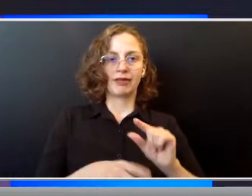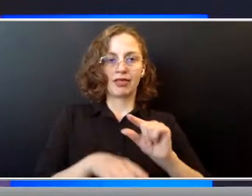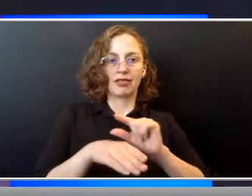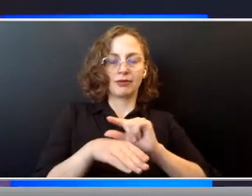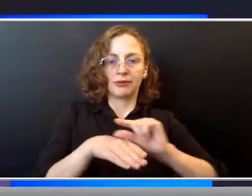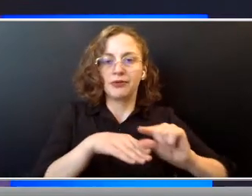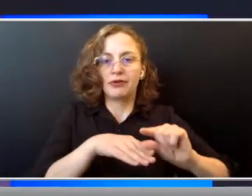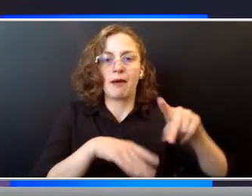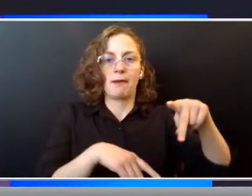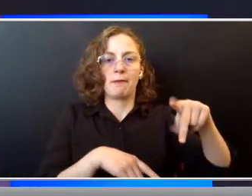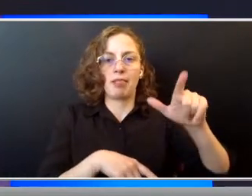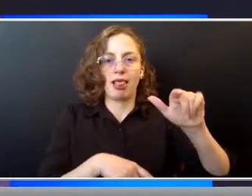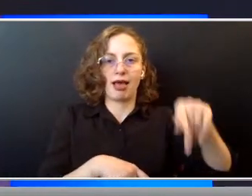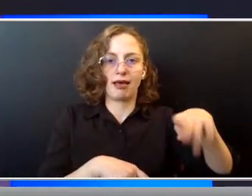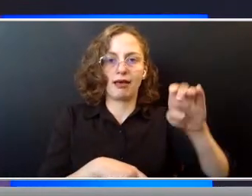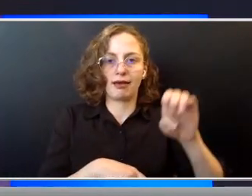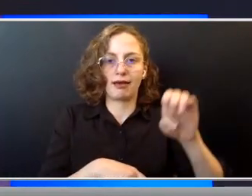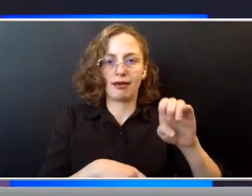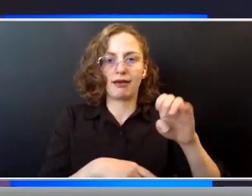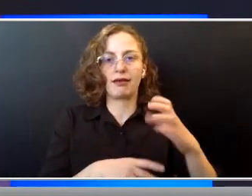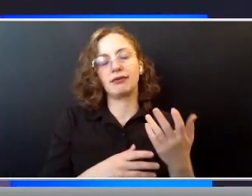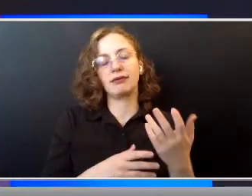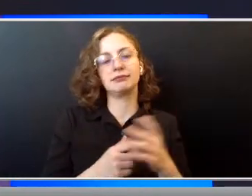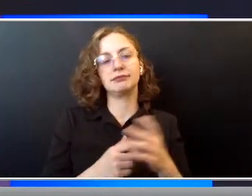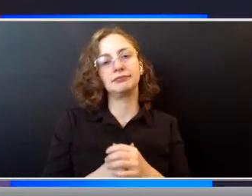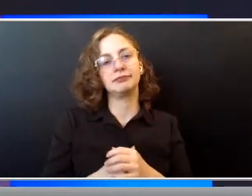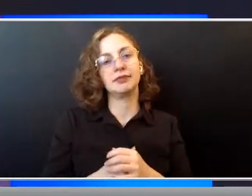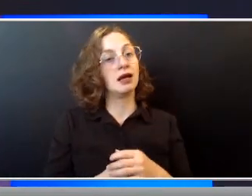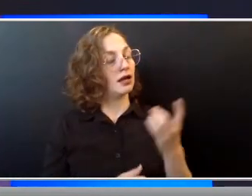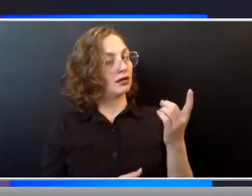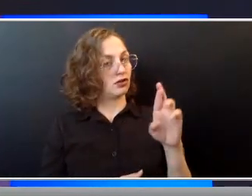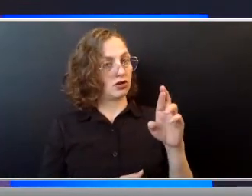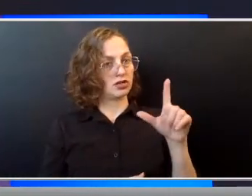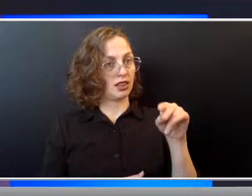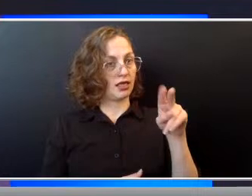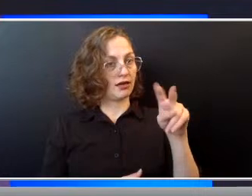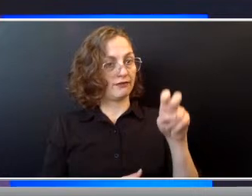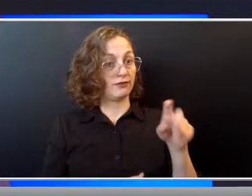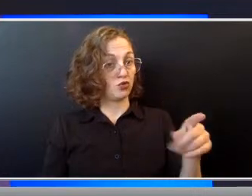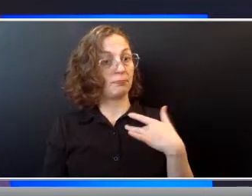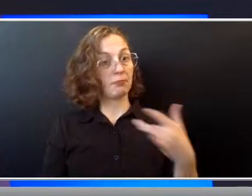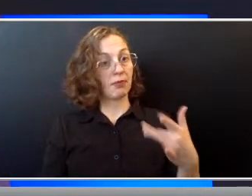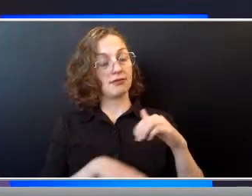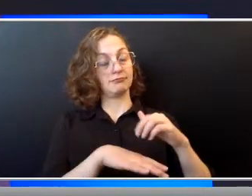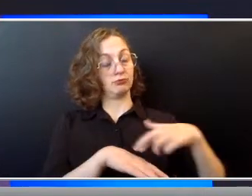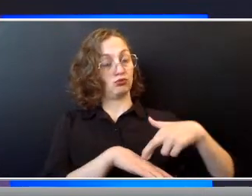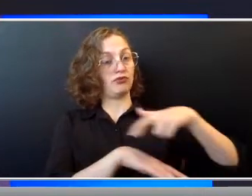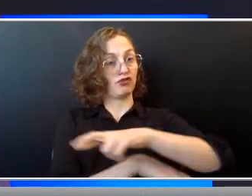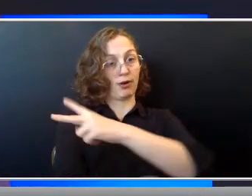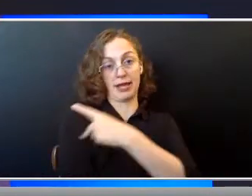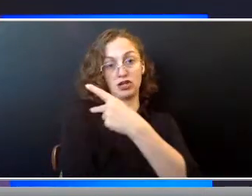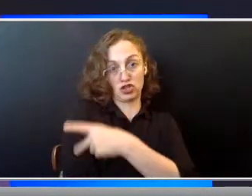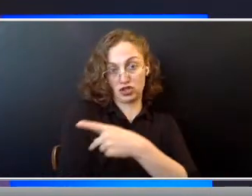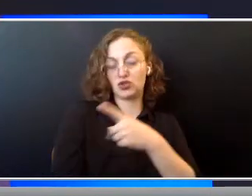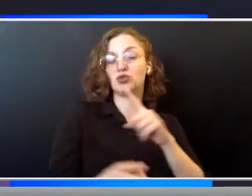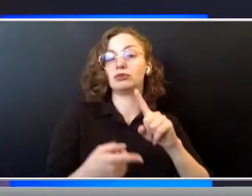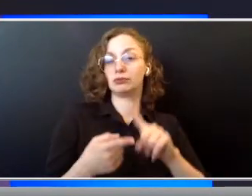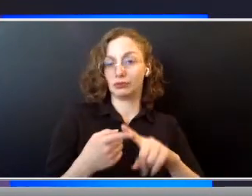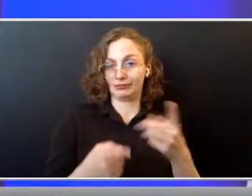But. Right. And Dr. Love, you often refer patients to Dr. Moriarty. Yeah, absolutely. Yeah, especially with the